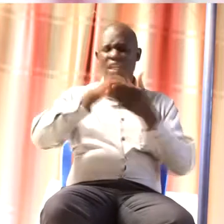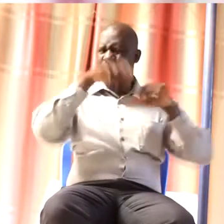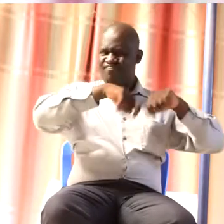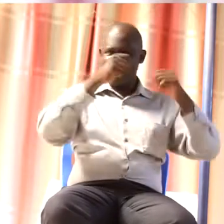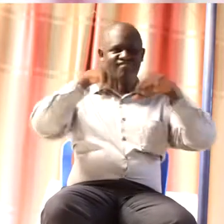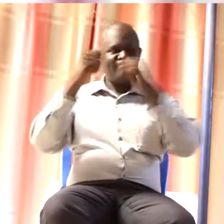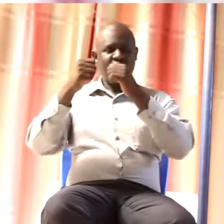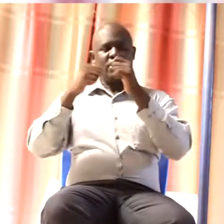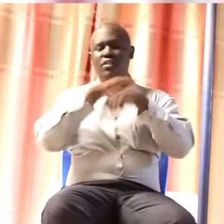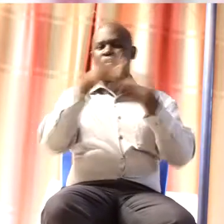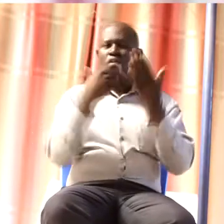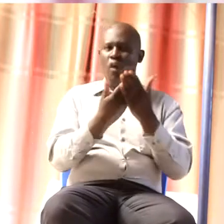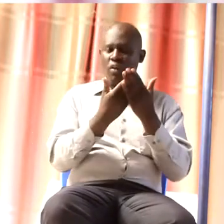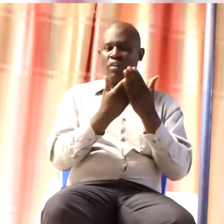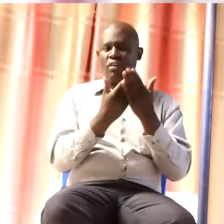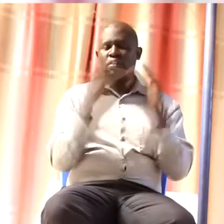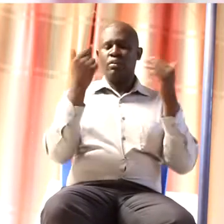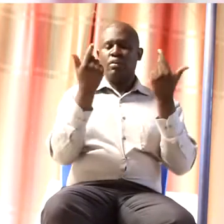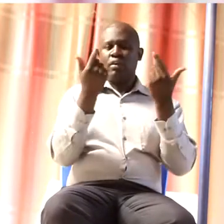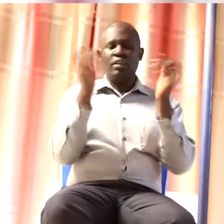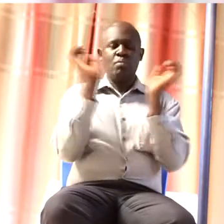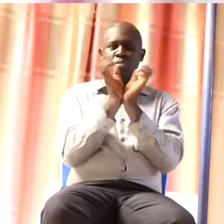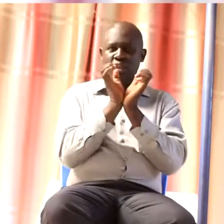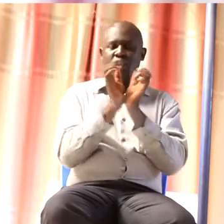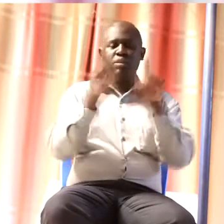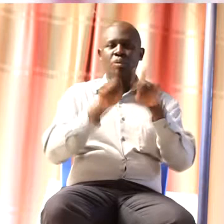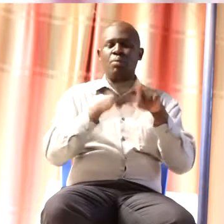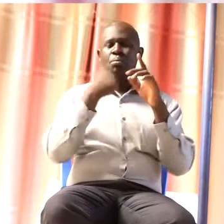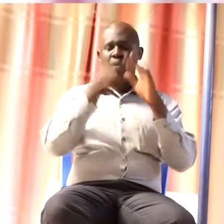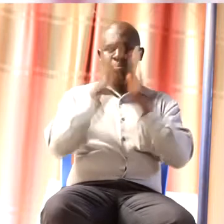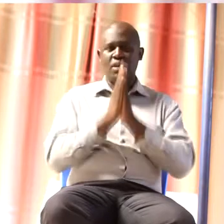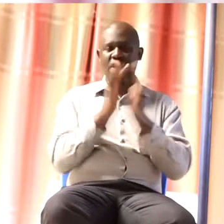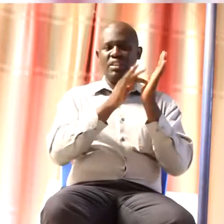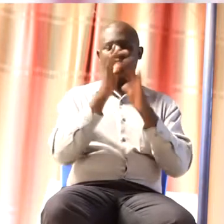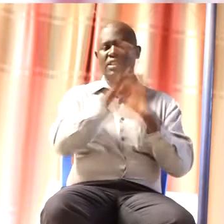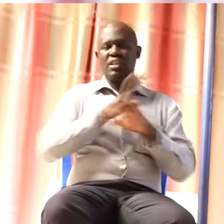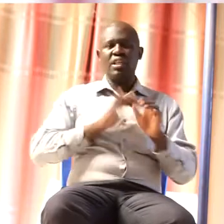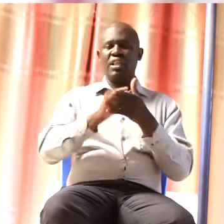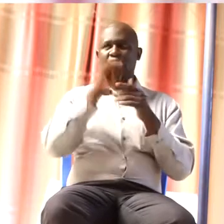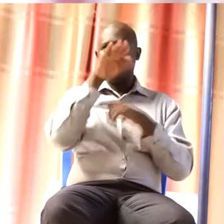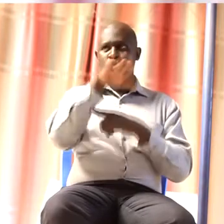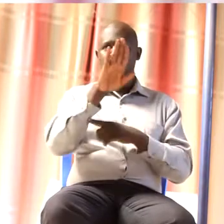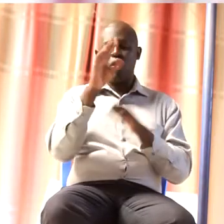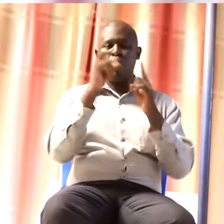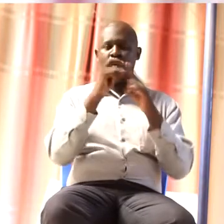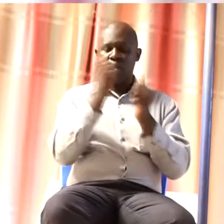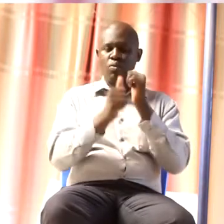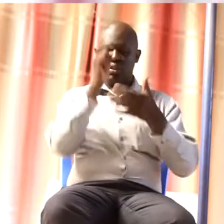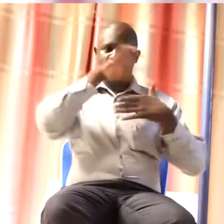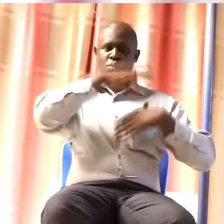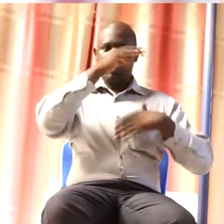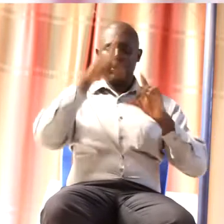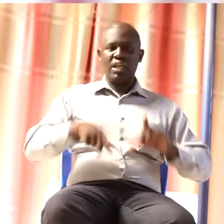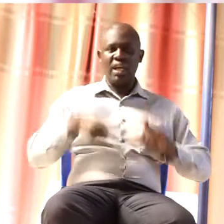be evident in the lives of everyone here today. I pray, Jesus Christ, that your word that is spirit and life will